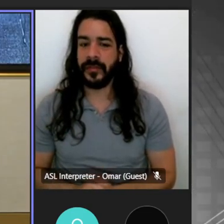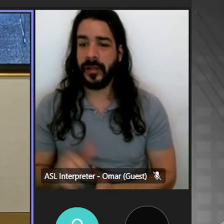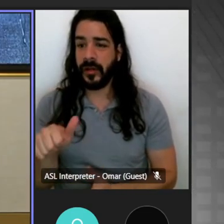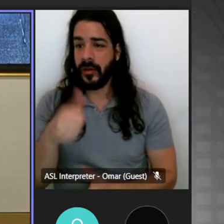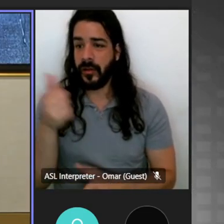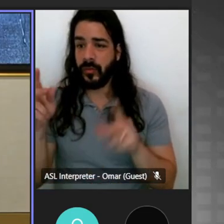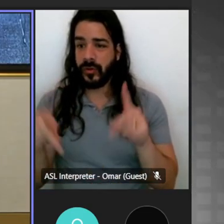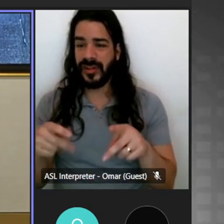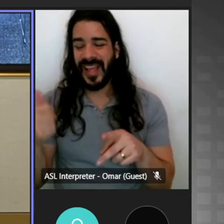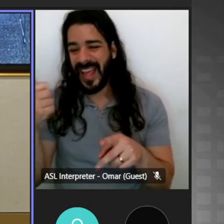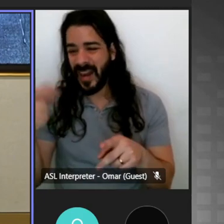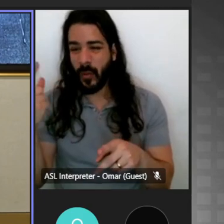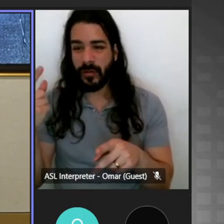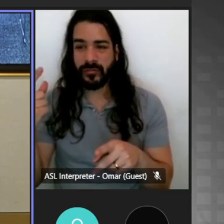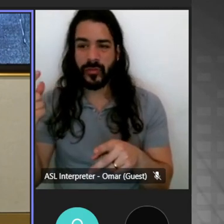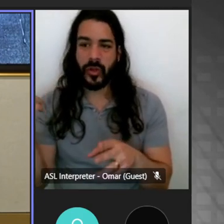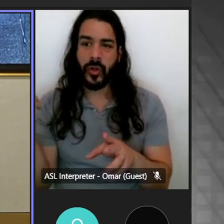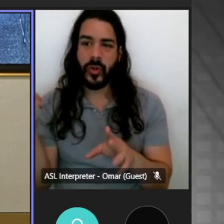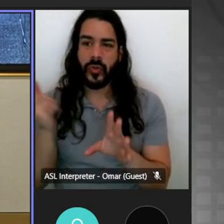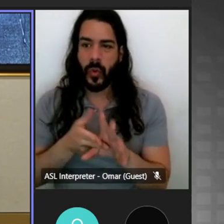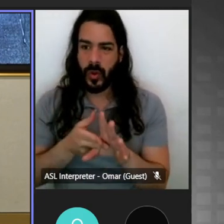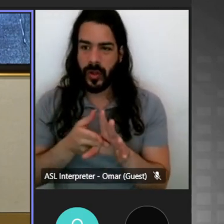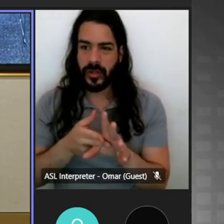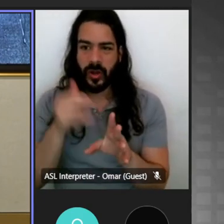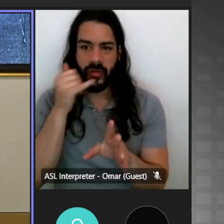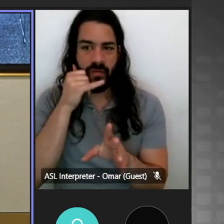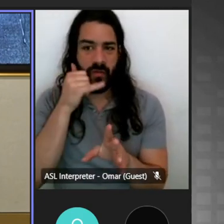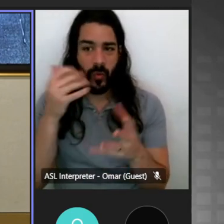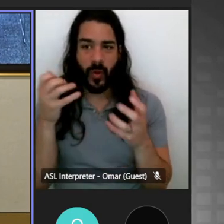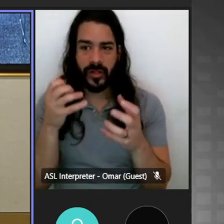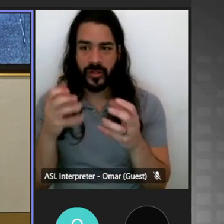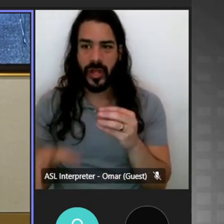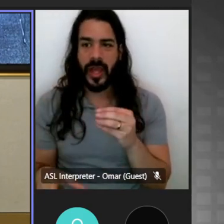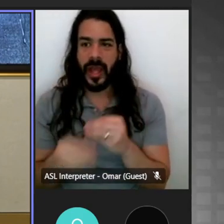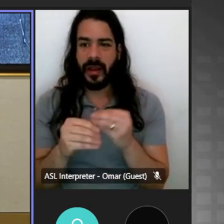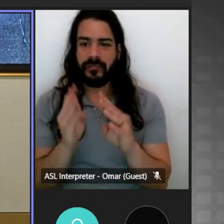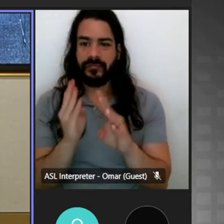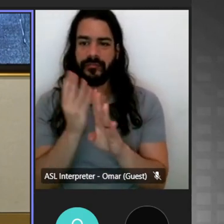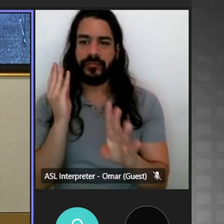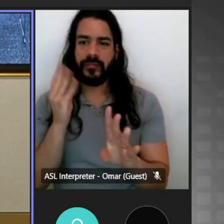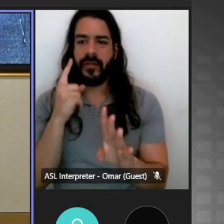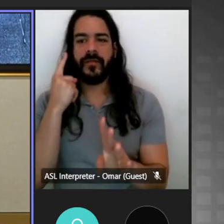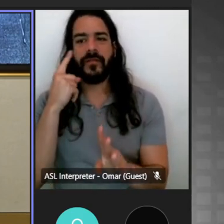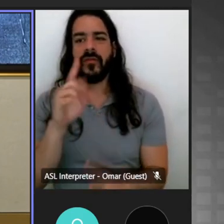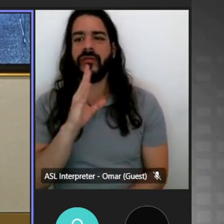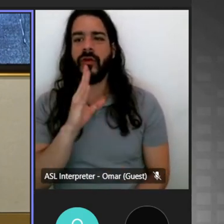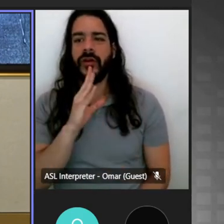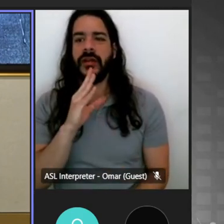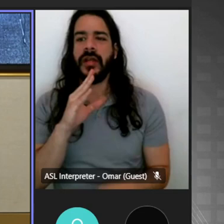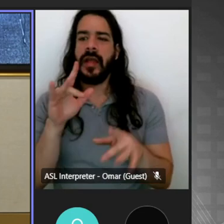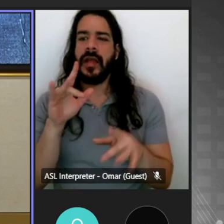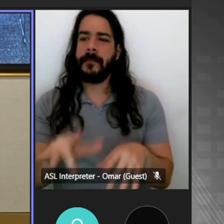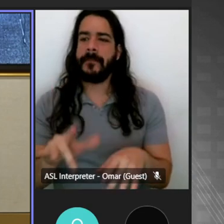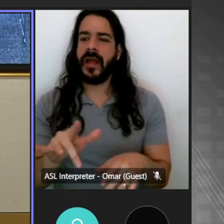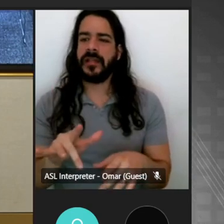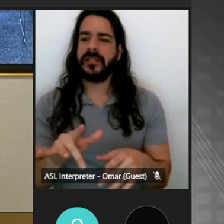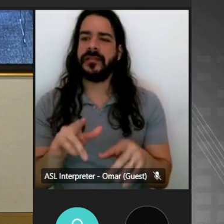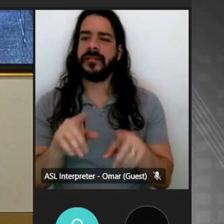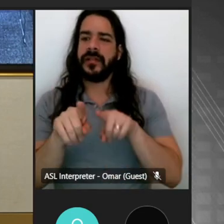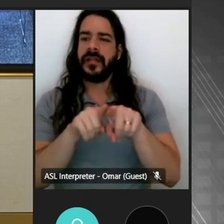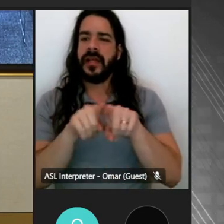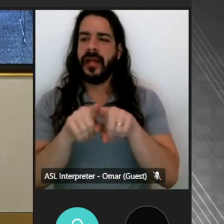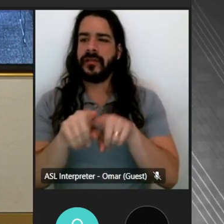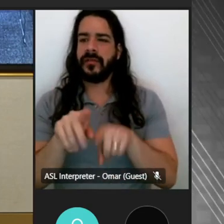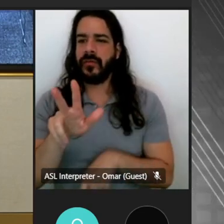comments. If anyone else has joined us on the phone and you want to be added to the speaker's queue, please press